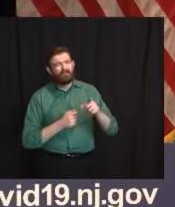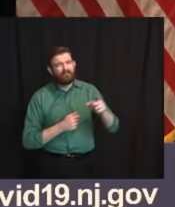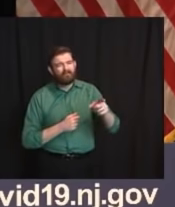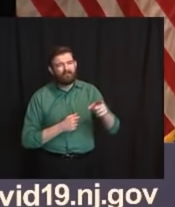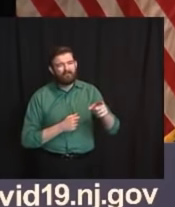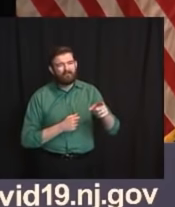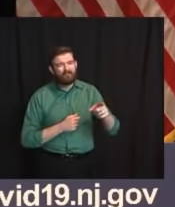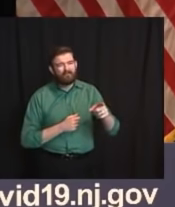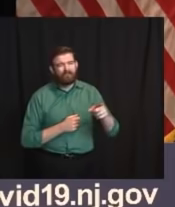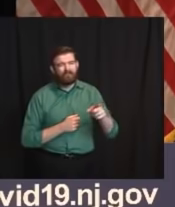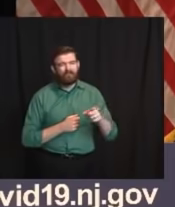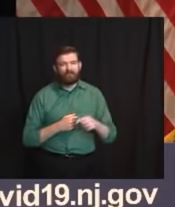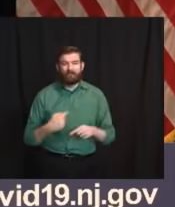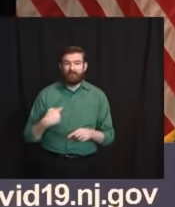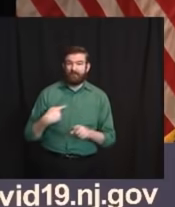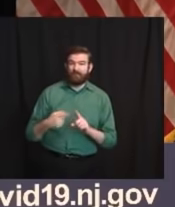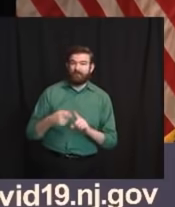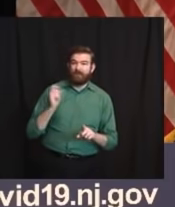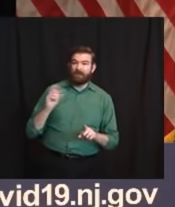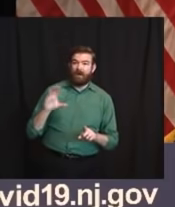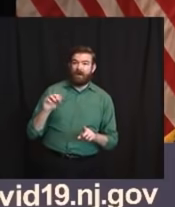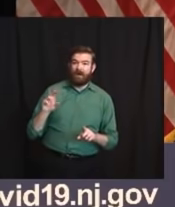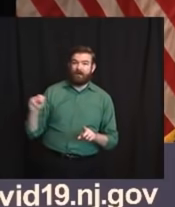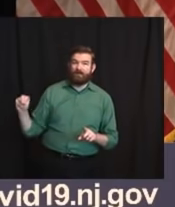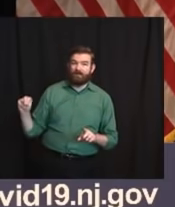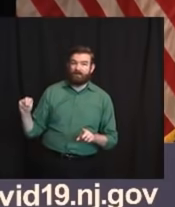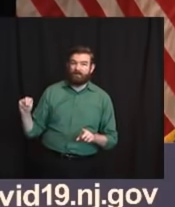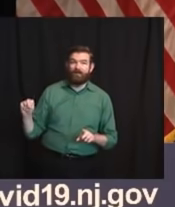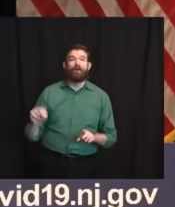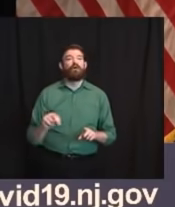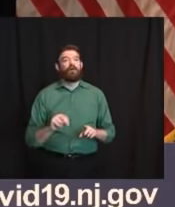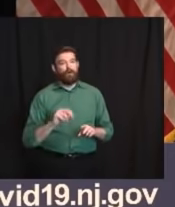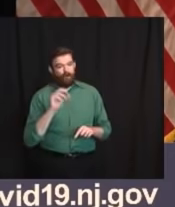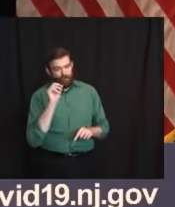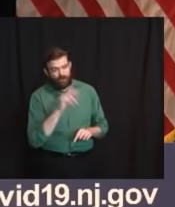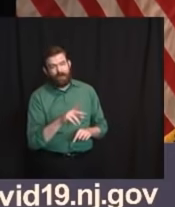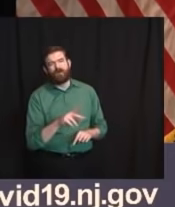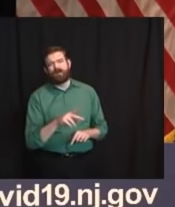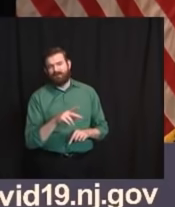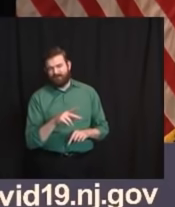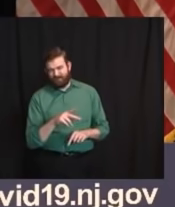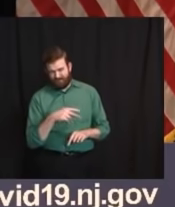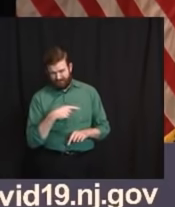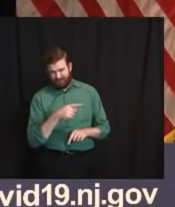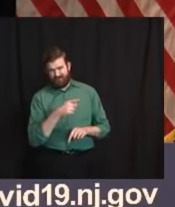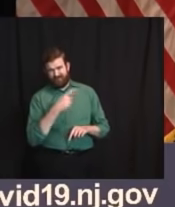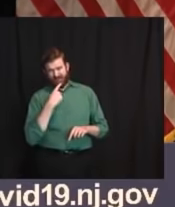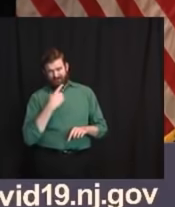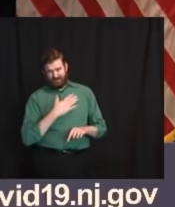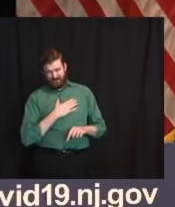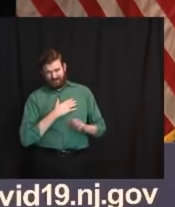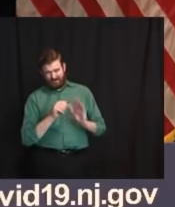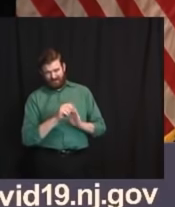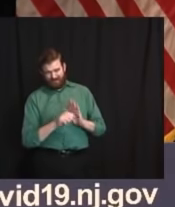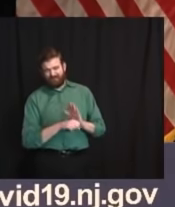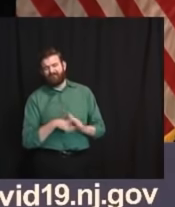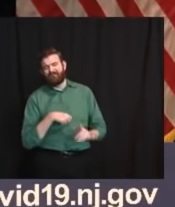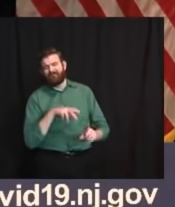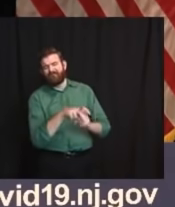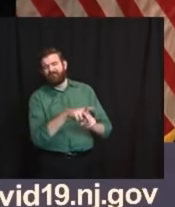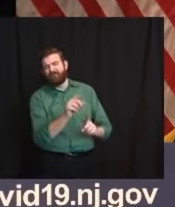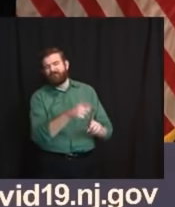We could use you back in Teaneck. I'm not going to speak for the Attorney General. You know, we have stood from moment one